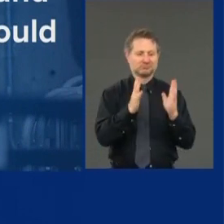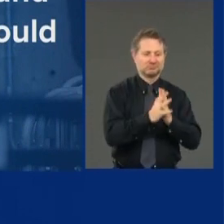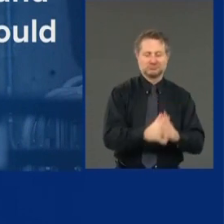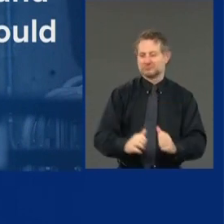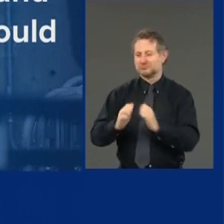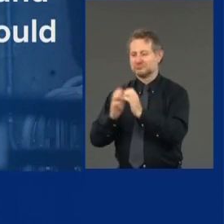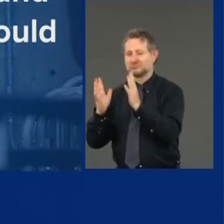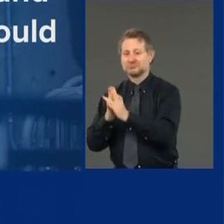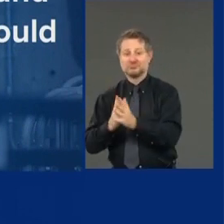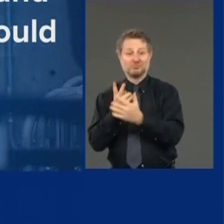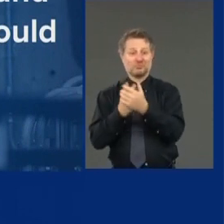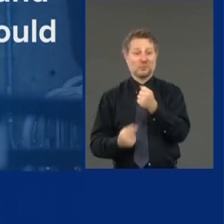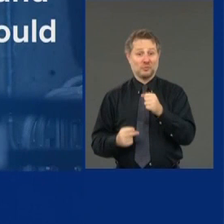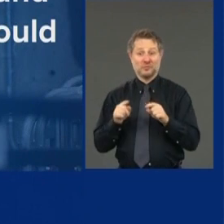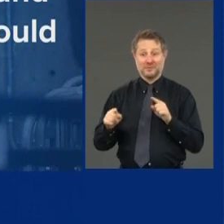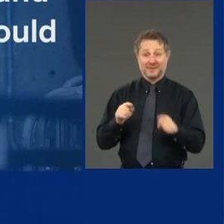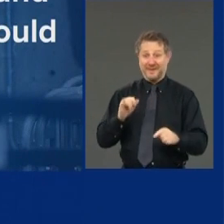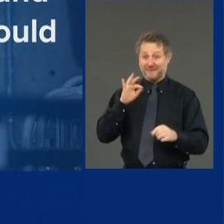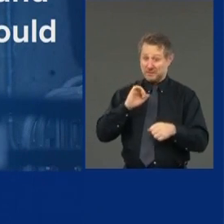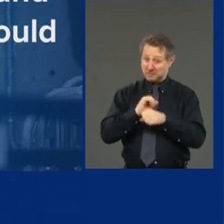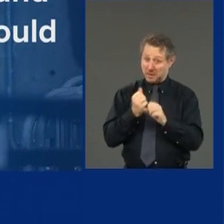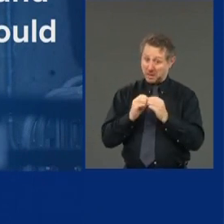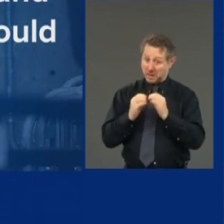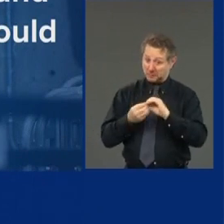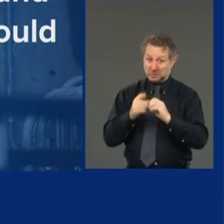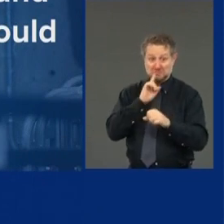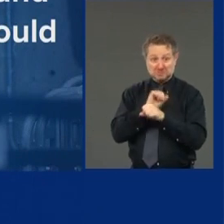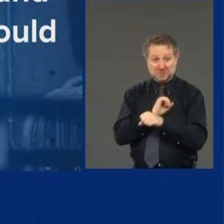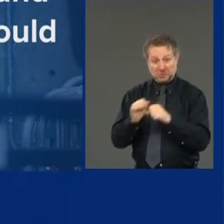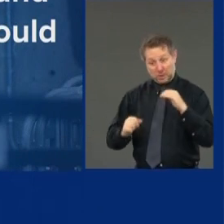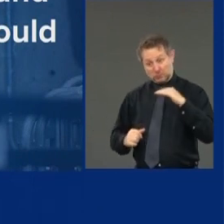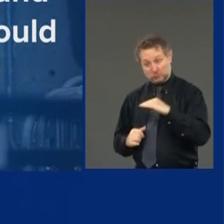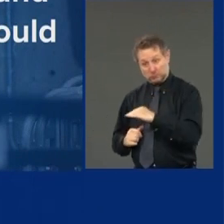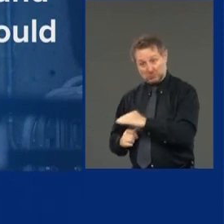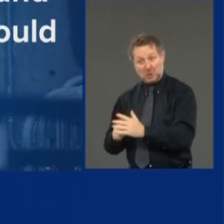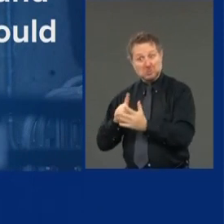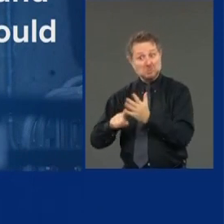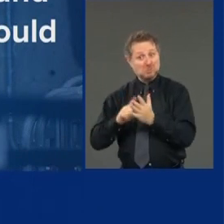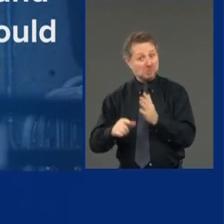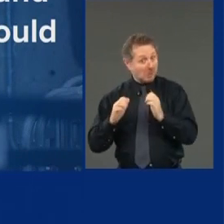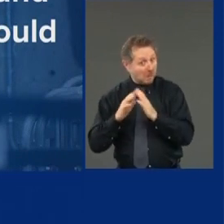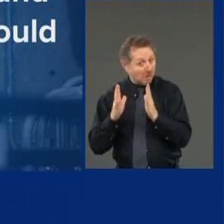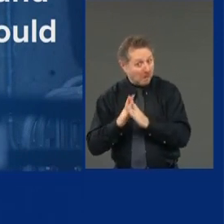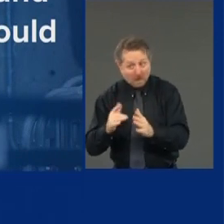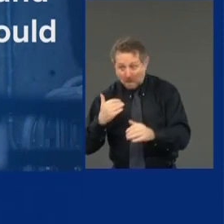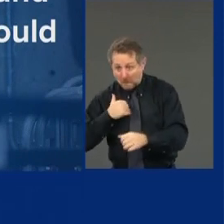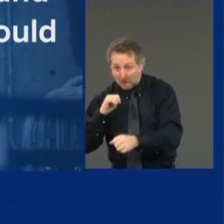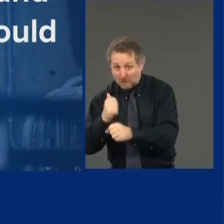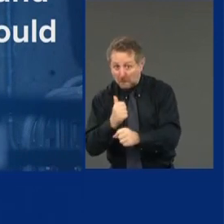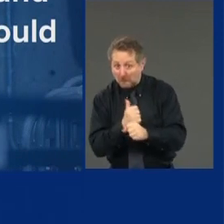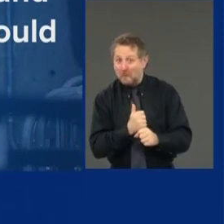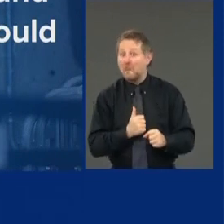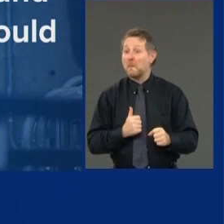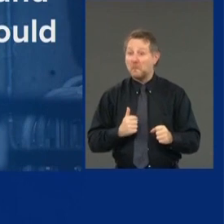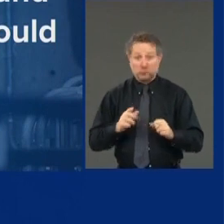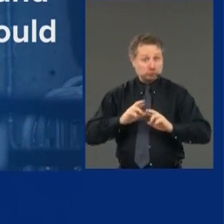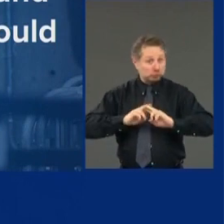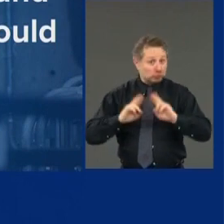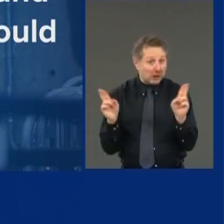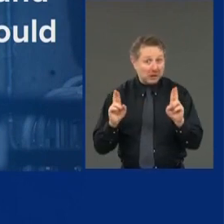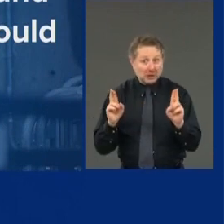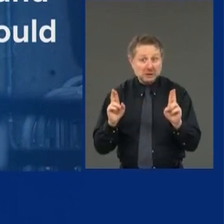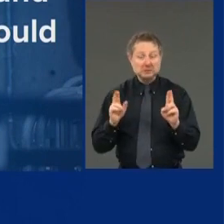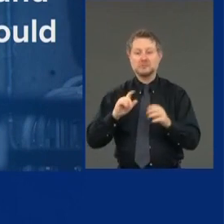But if the number of deaths continues to decline, they get their tracing up and online.